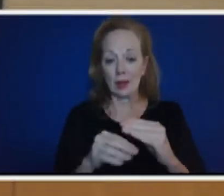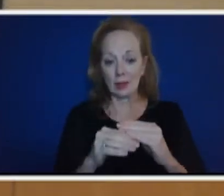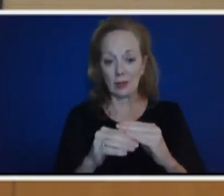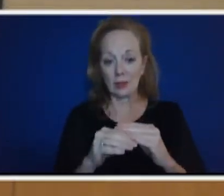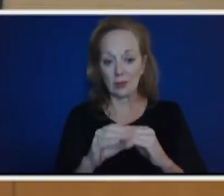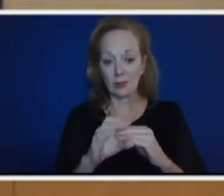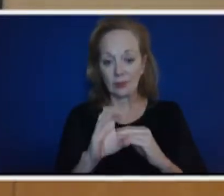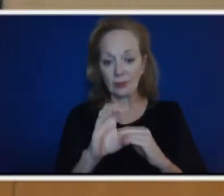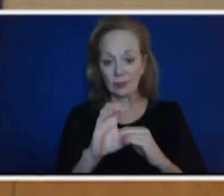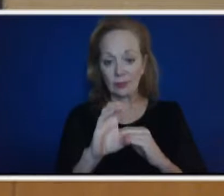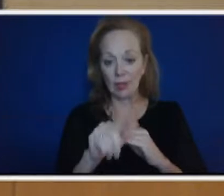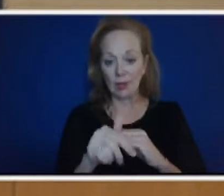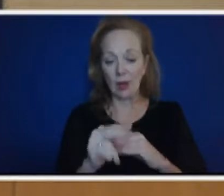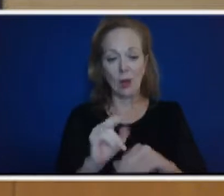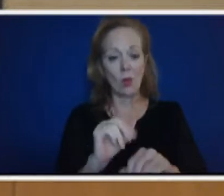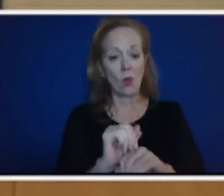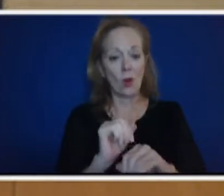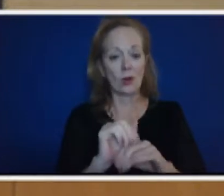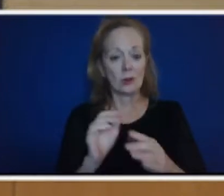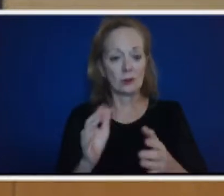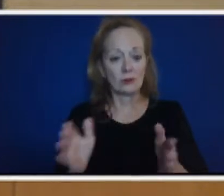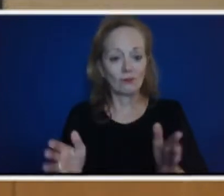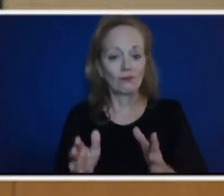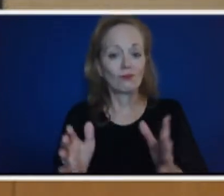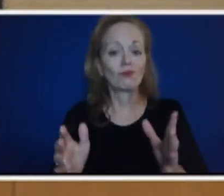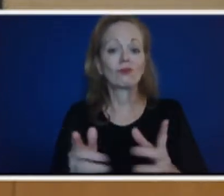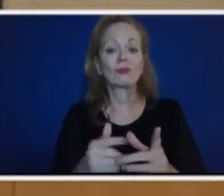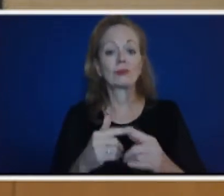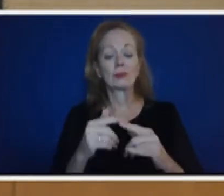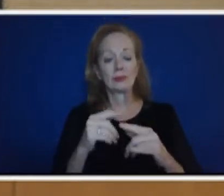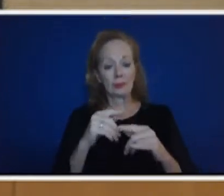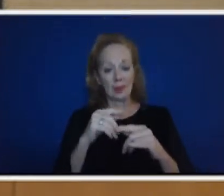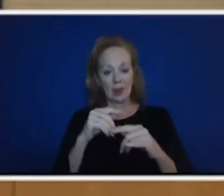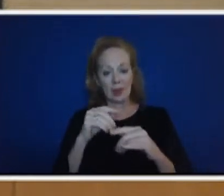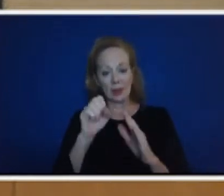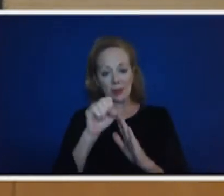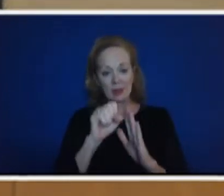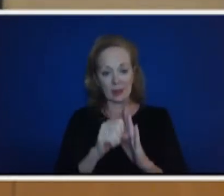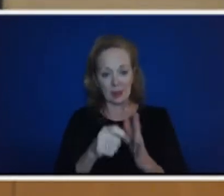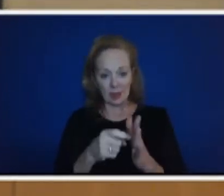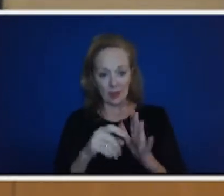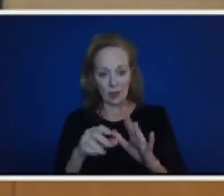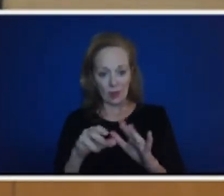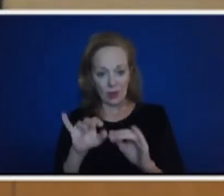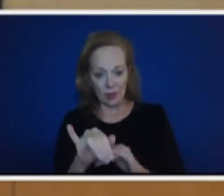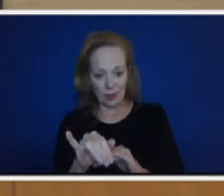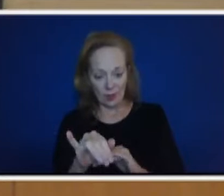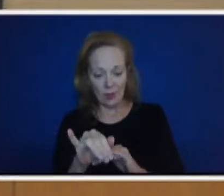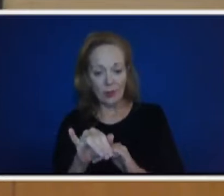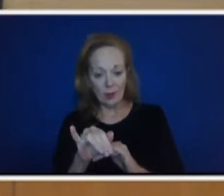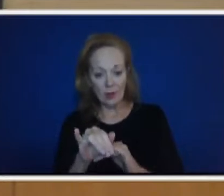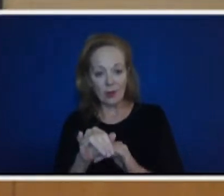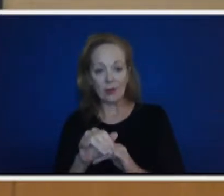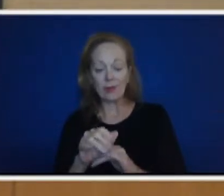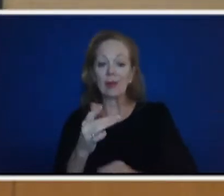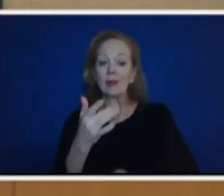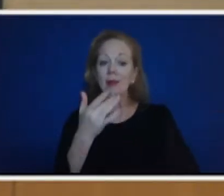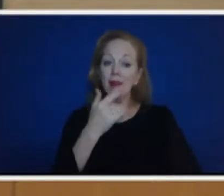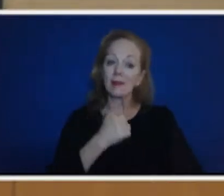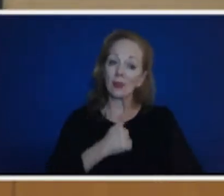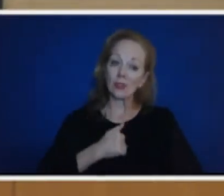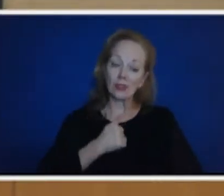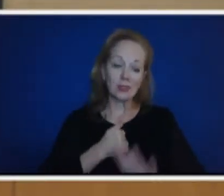we're working to get them out within that timeline that state mandates that we have to do it in. And unfortunately, sometimes I think